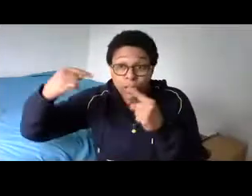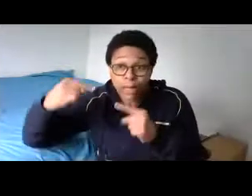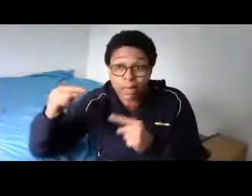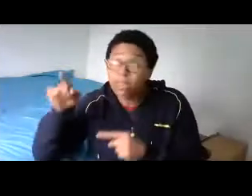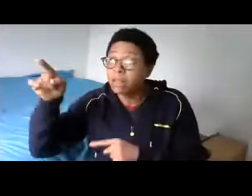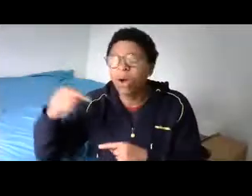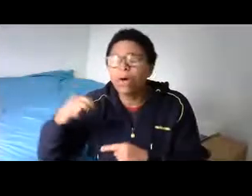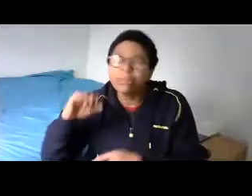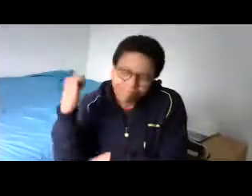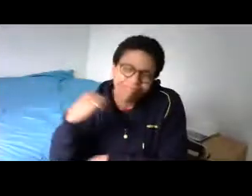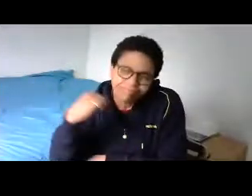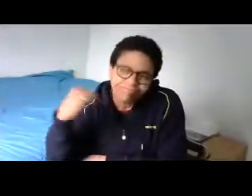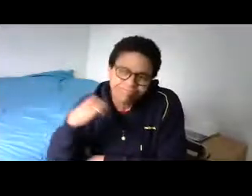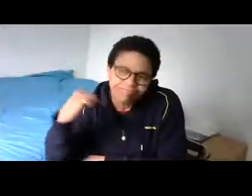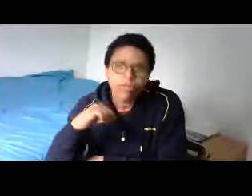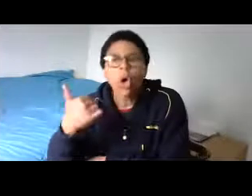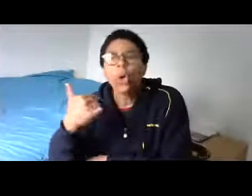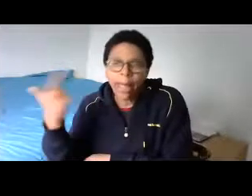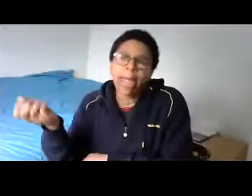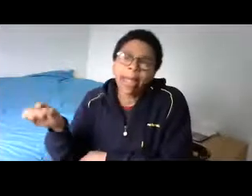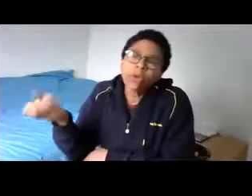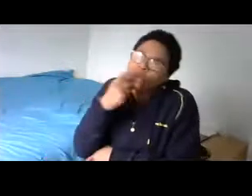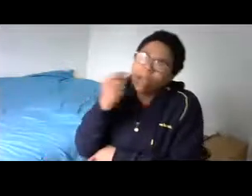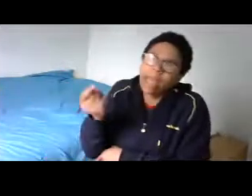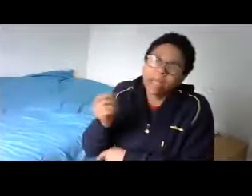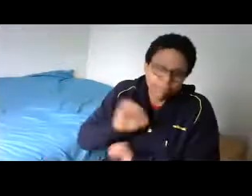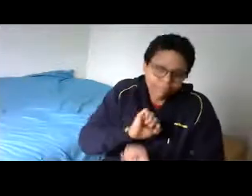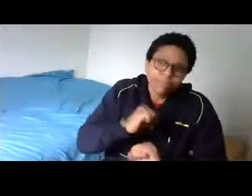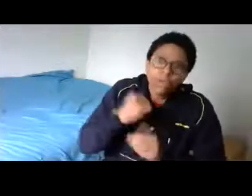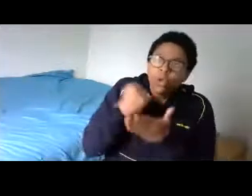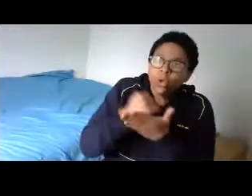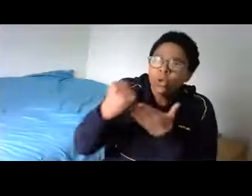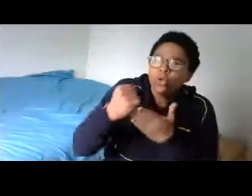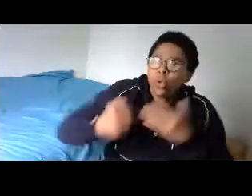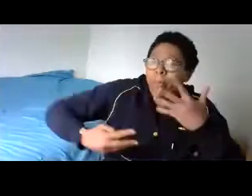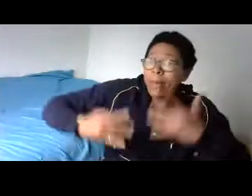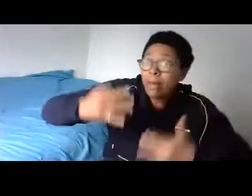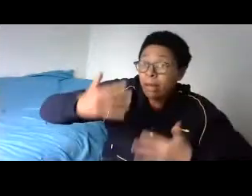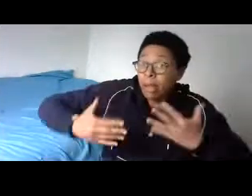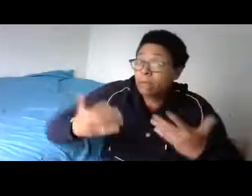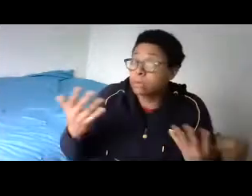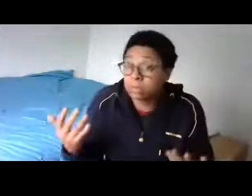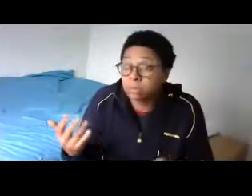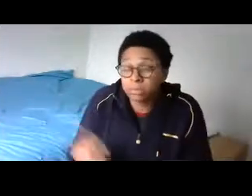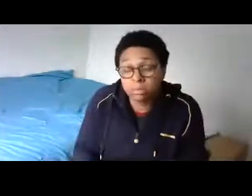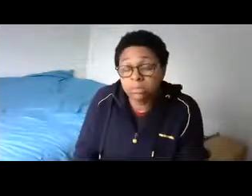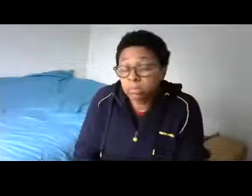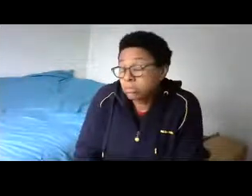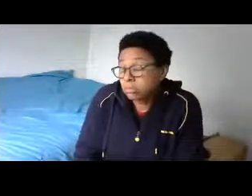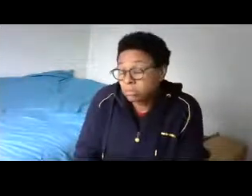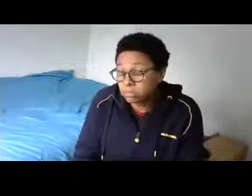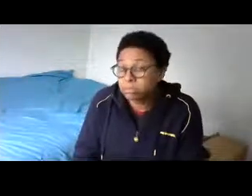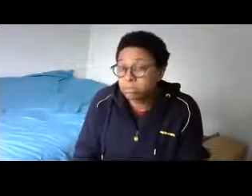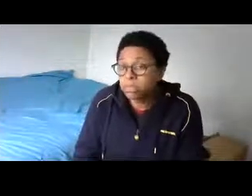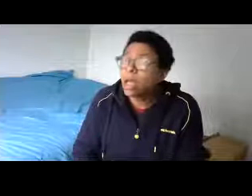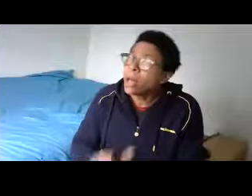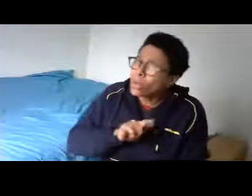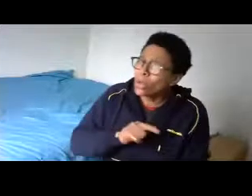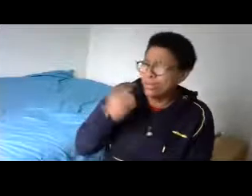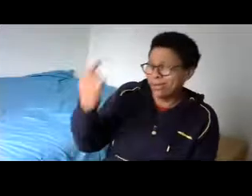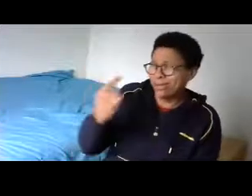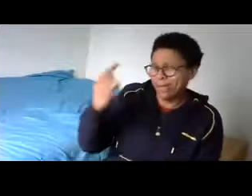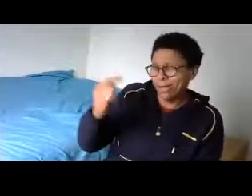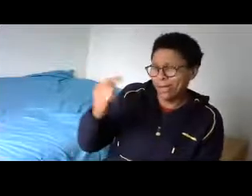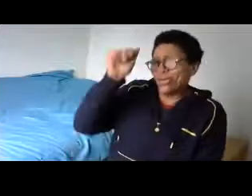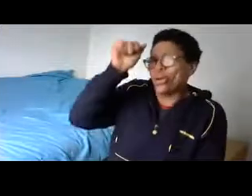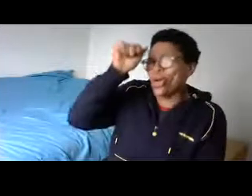direct payment on the bank account as an exemption to their general rule, because they know